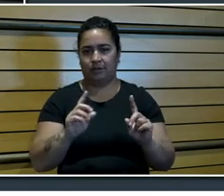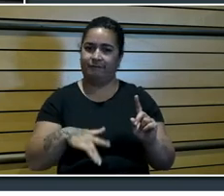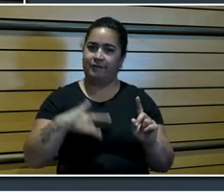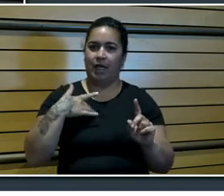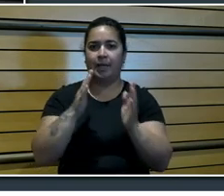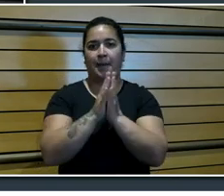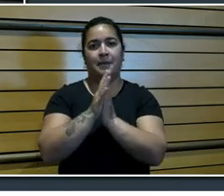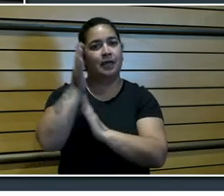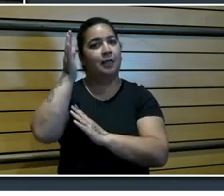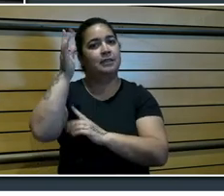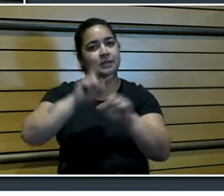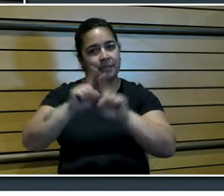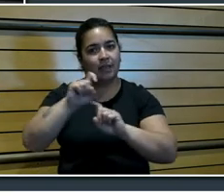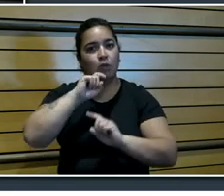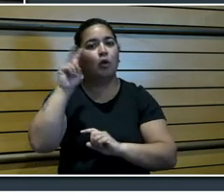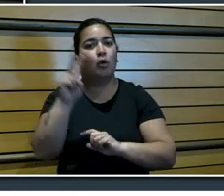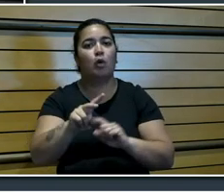by